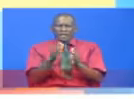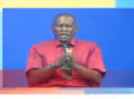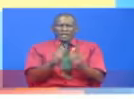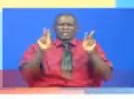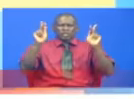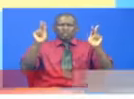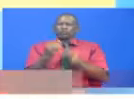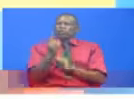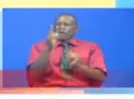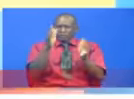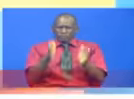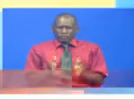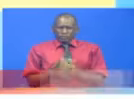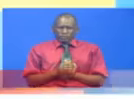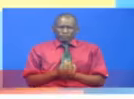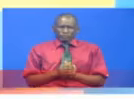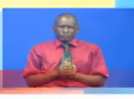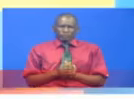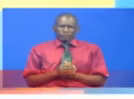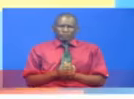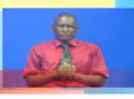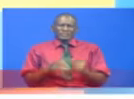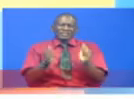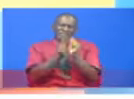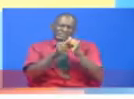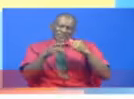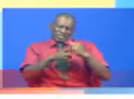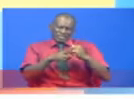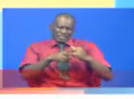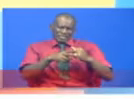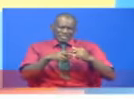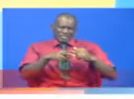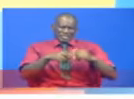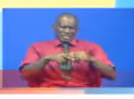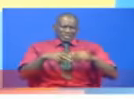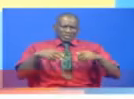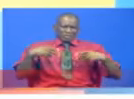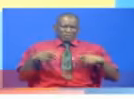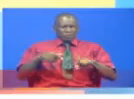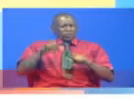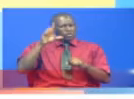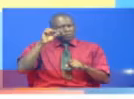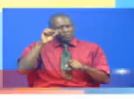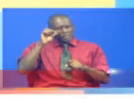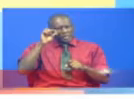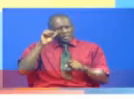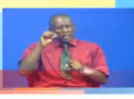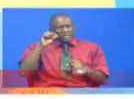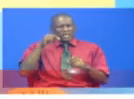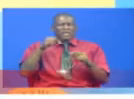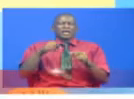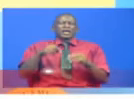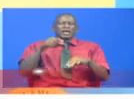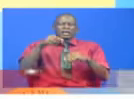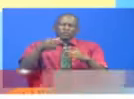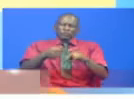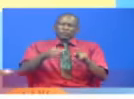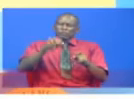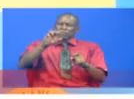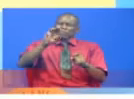Kisumu 1. The 17 cases in Mombasa are in Mvita